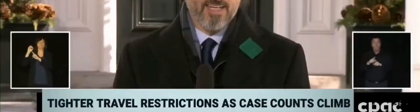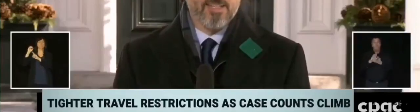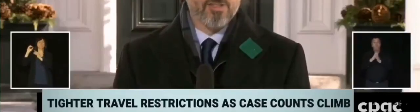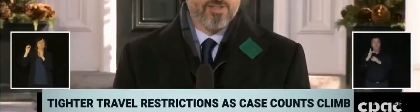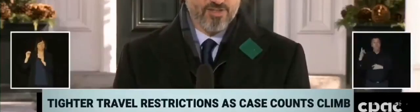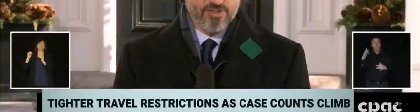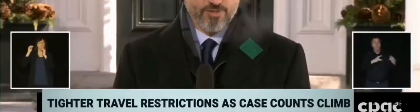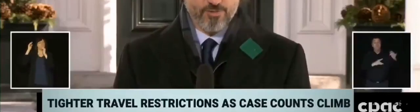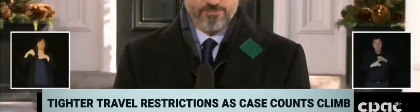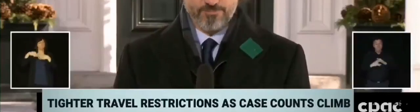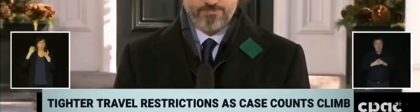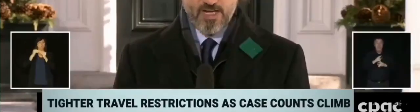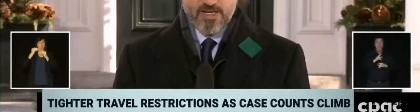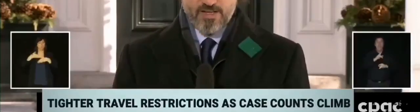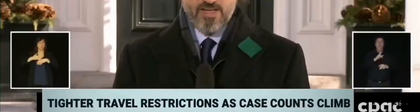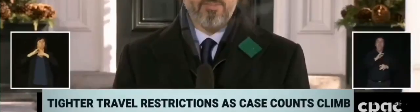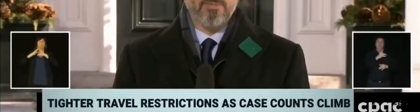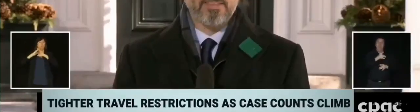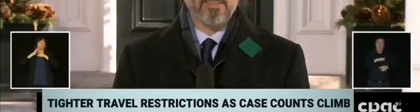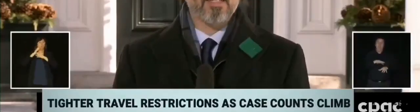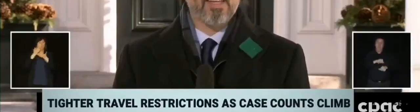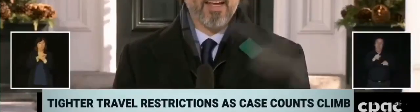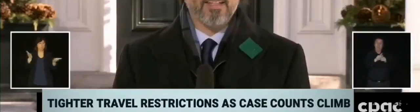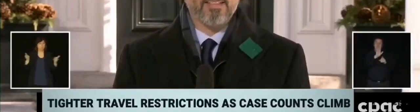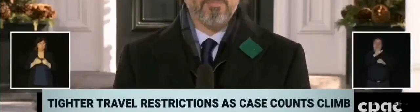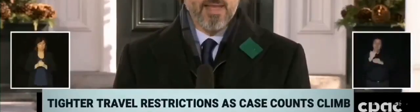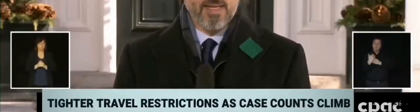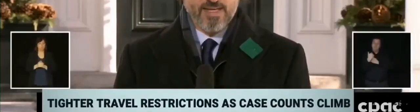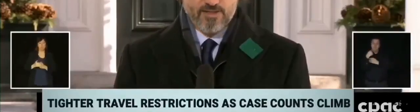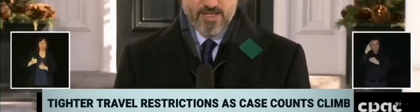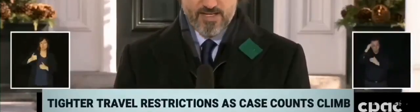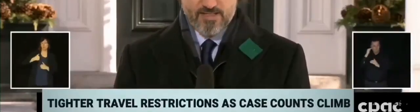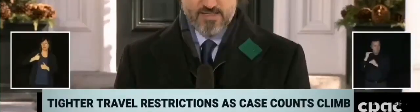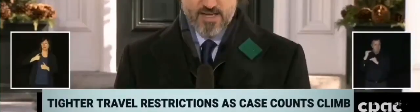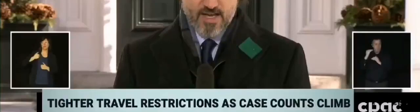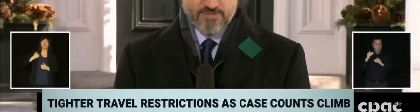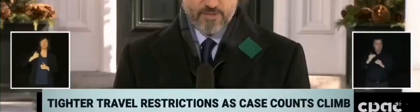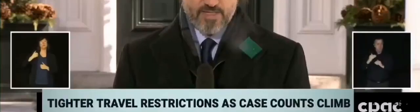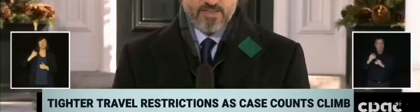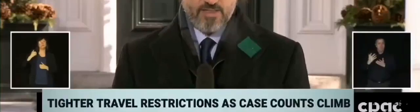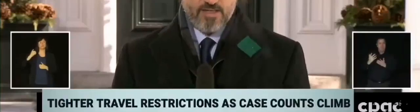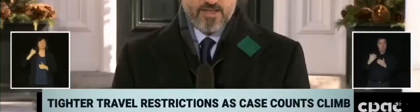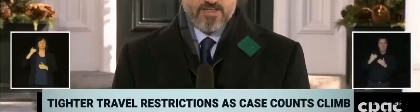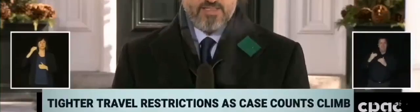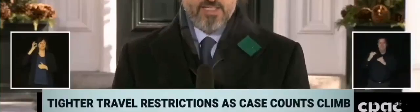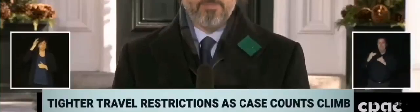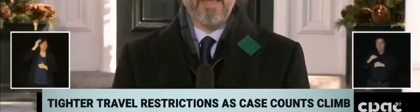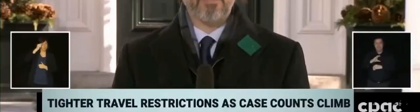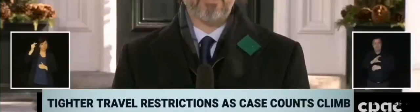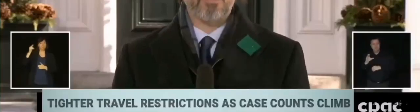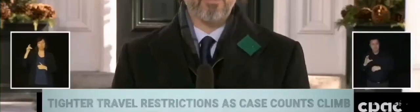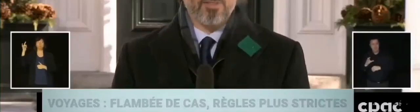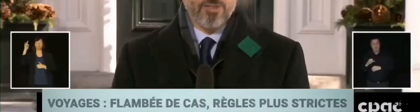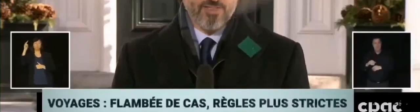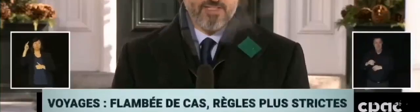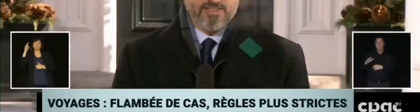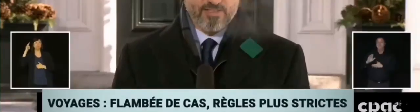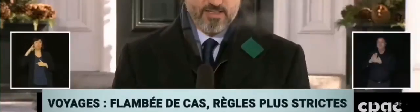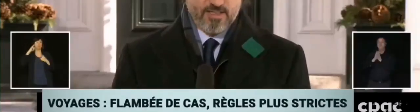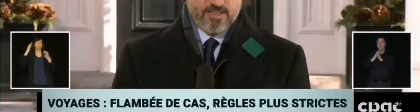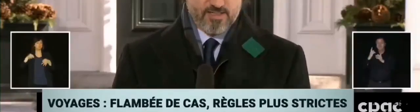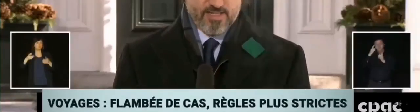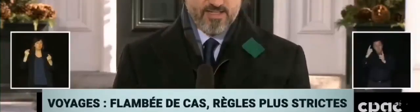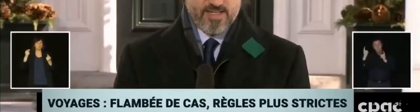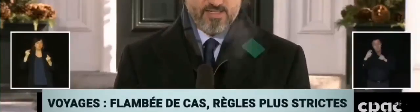protect Canadians too. The government and Canada's main airlines have agreed to suspend